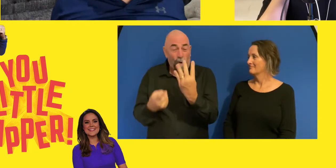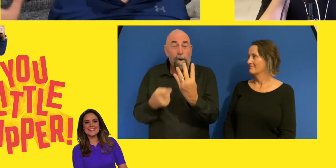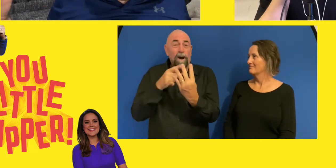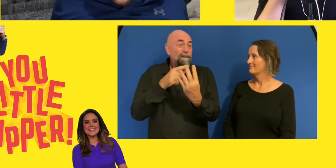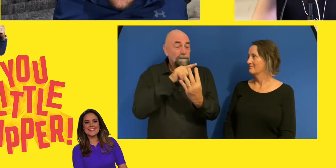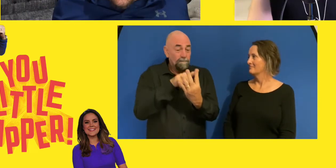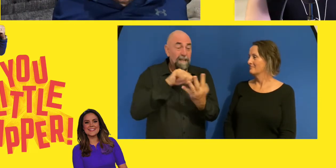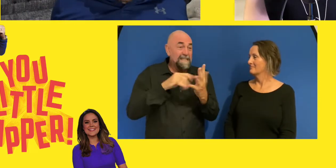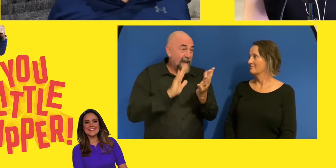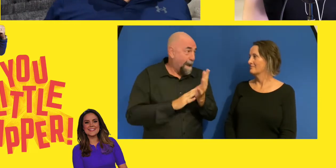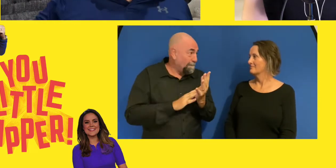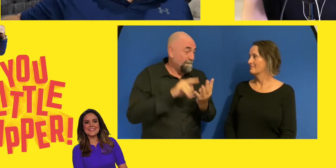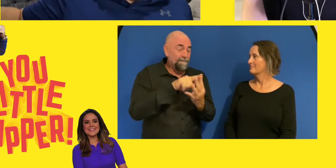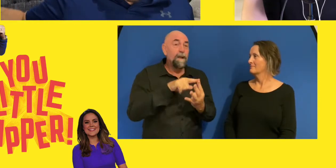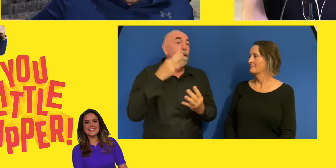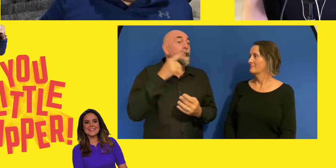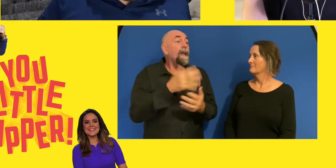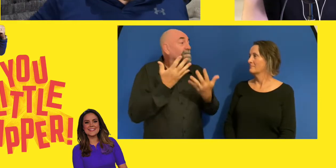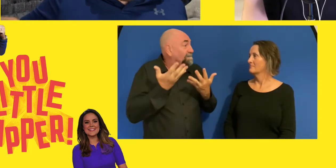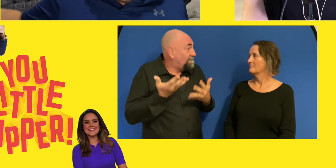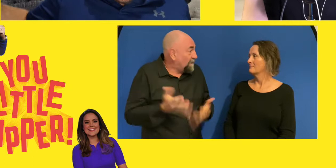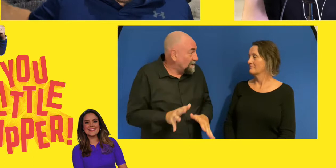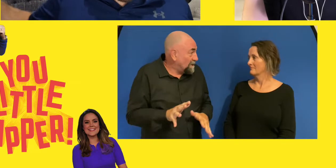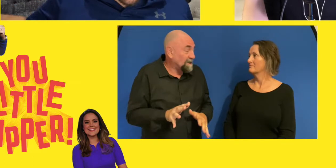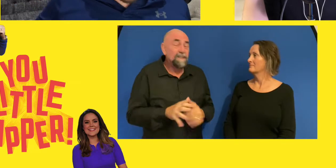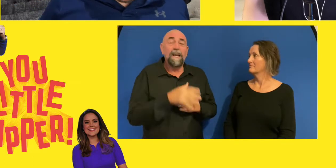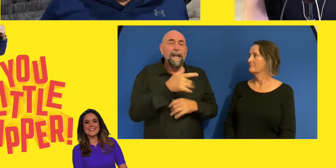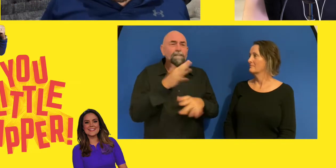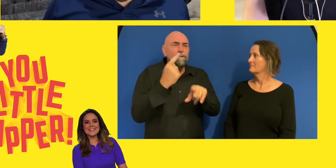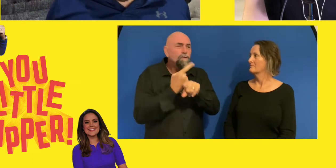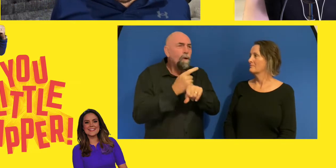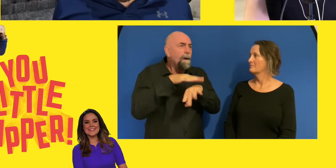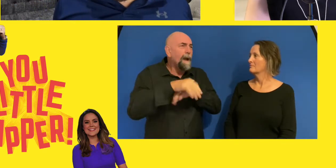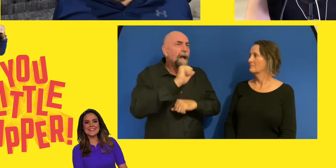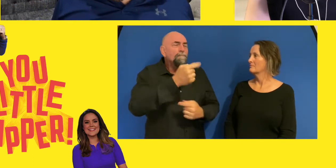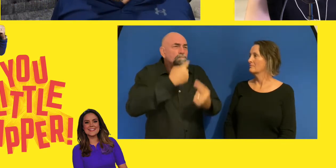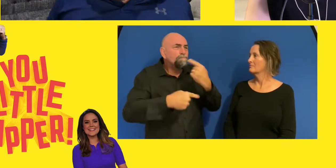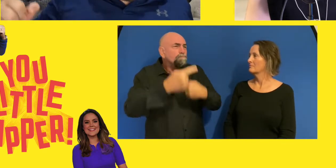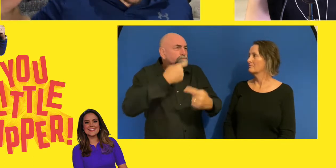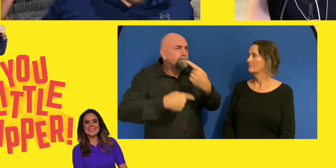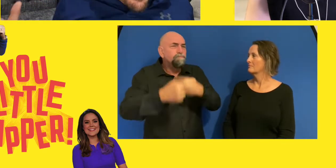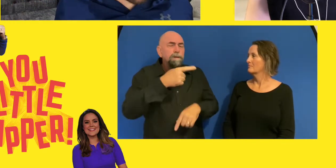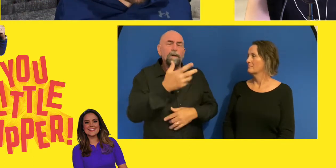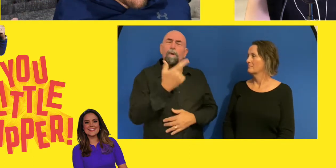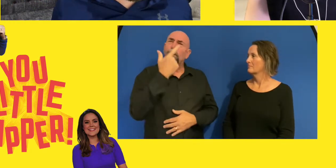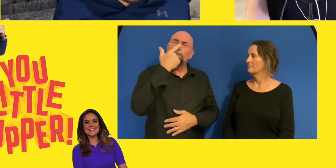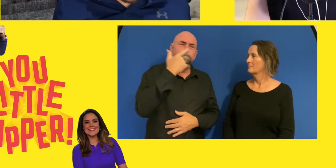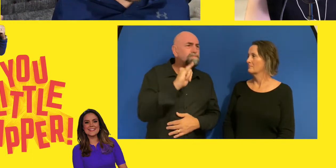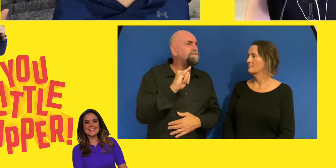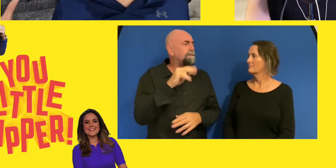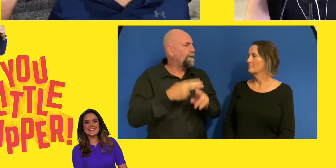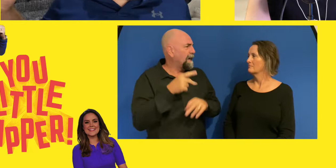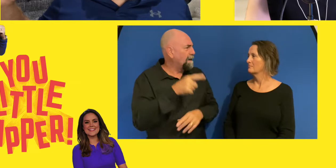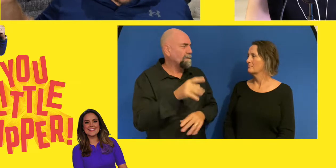them. Sam Tate, when he finished, he spoke about how he had a rough meet,